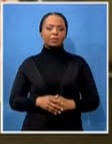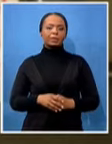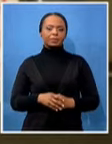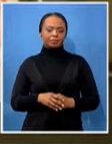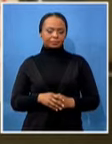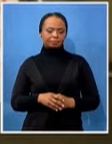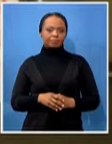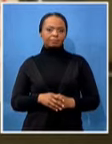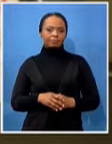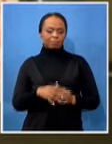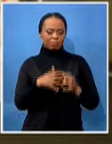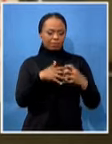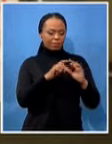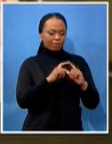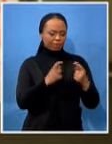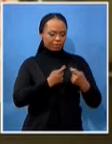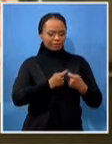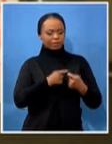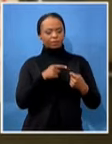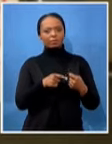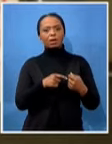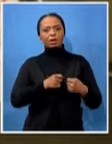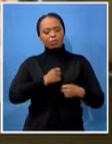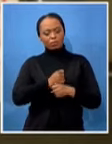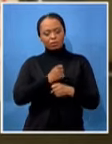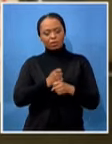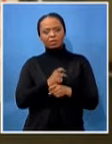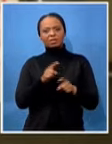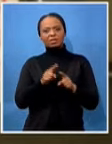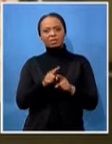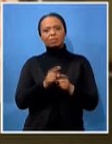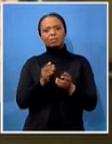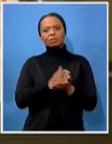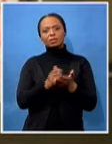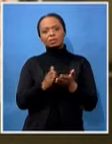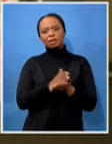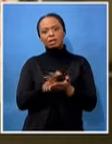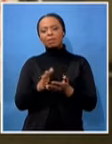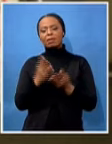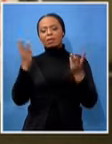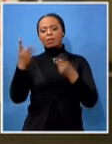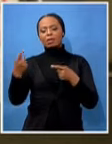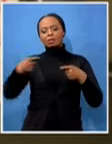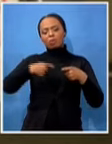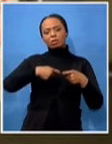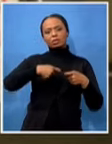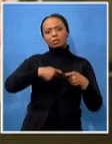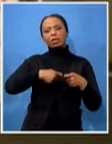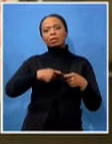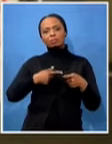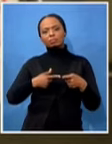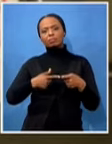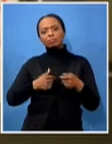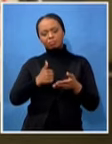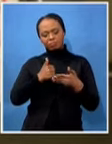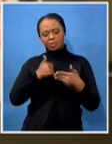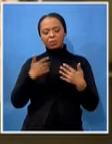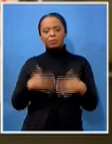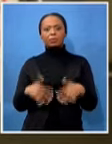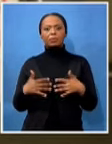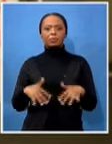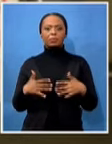the people who have sponsored the concentrators. We are also getting more concentrators from the site, procuring them to